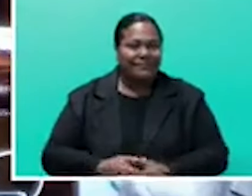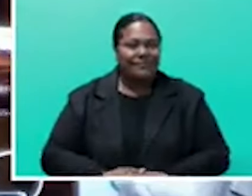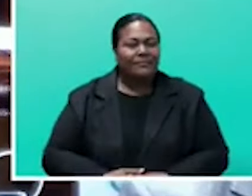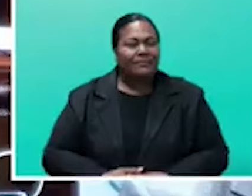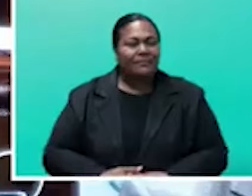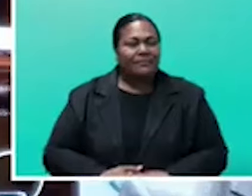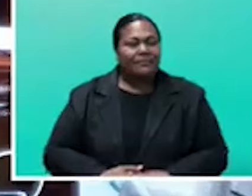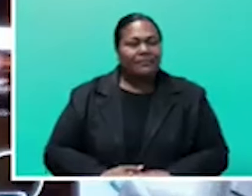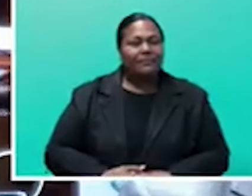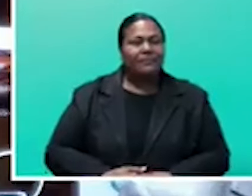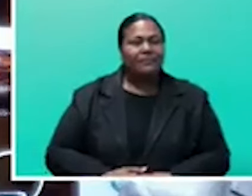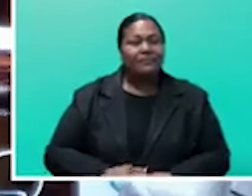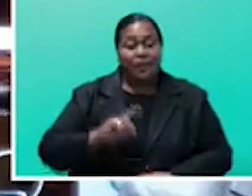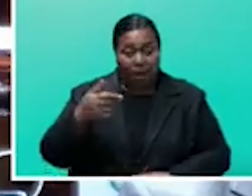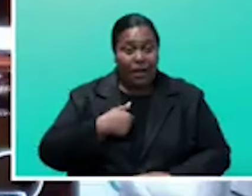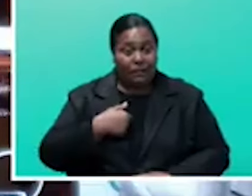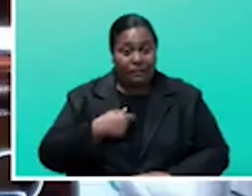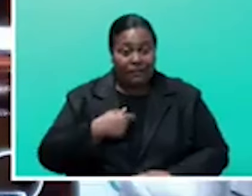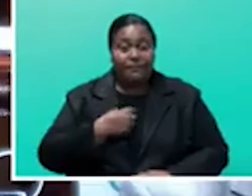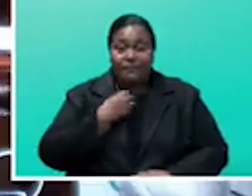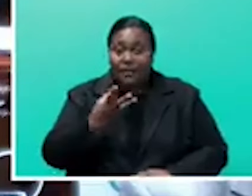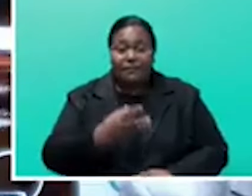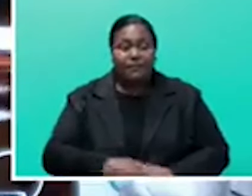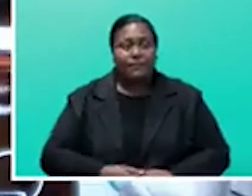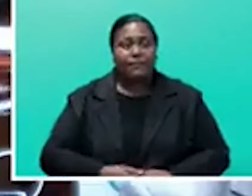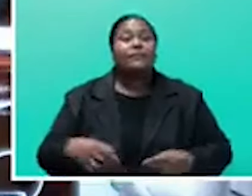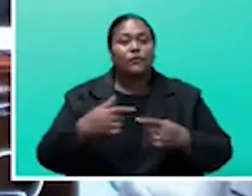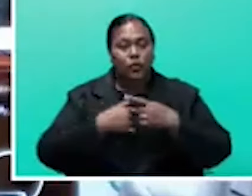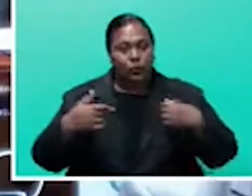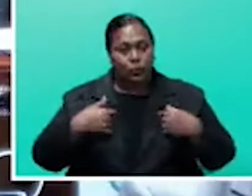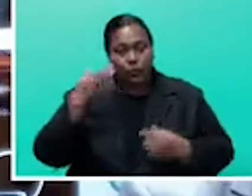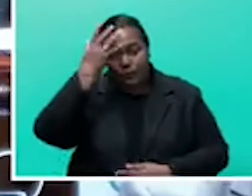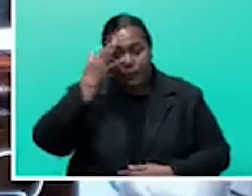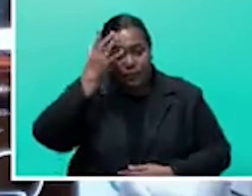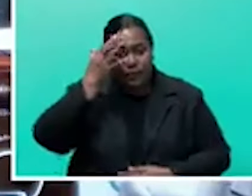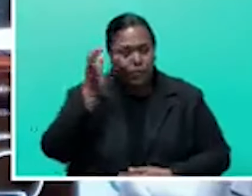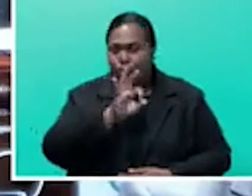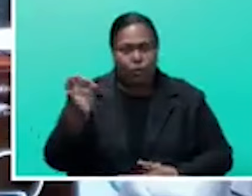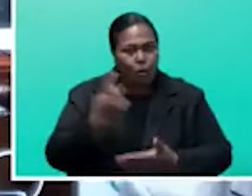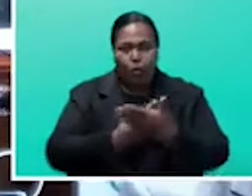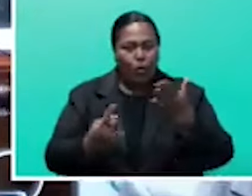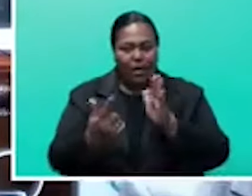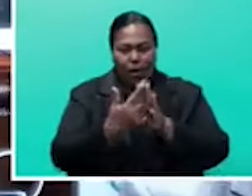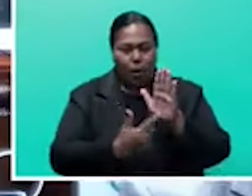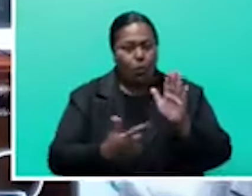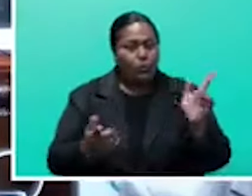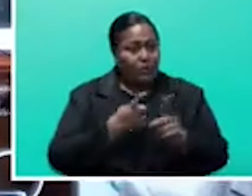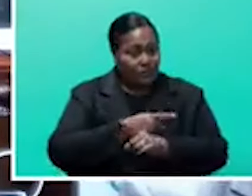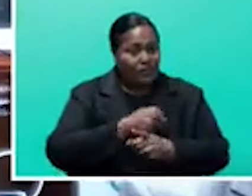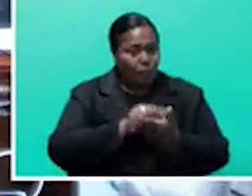but let me say, Mr. Speaker, we will be considering not only legislative changes for effective